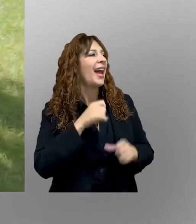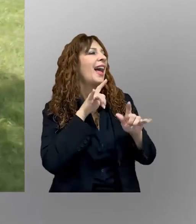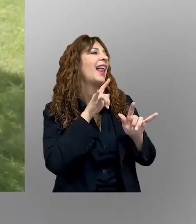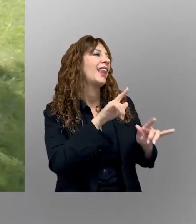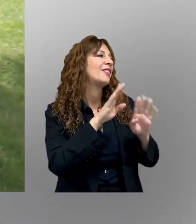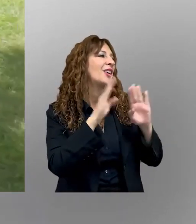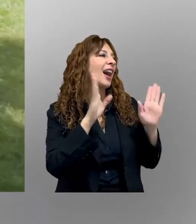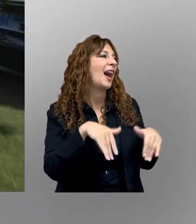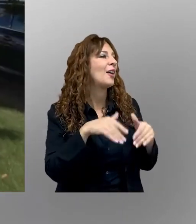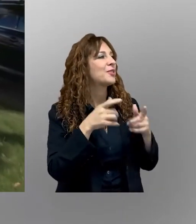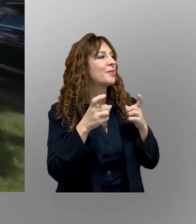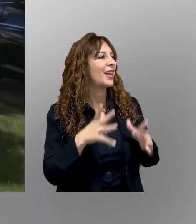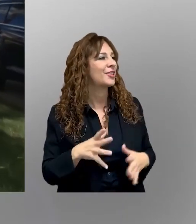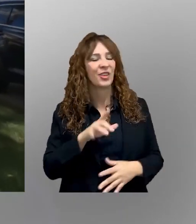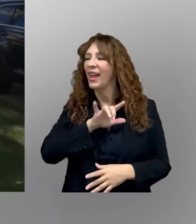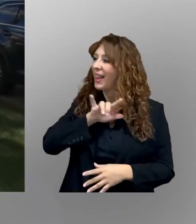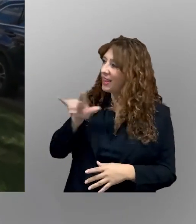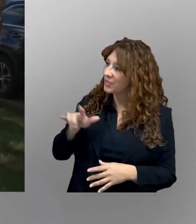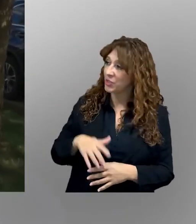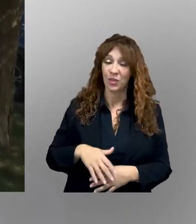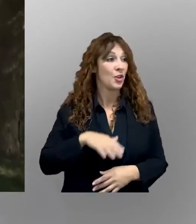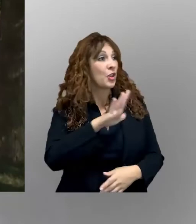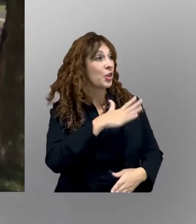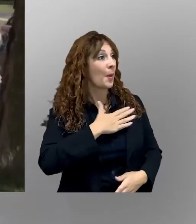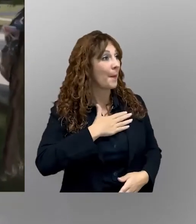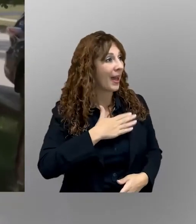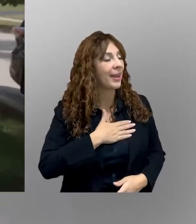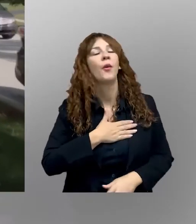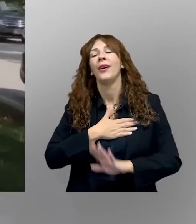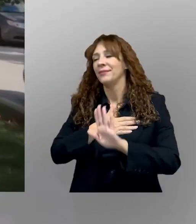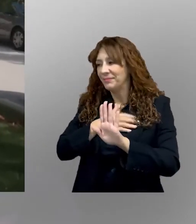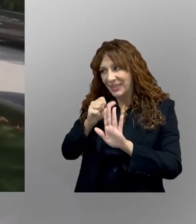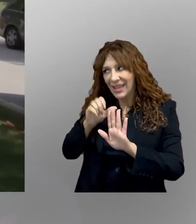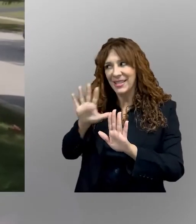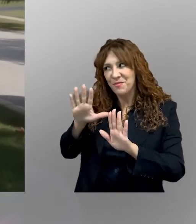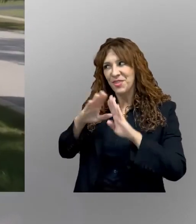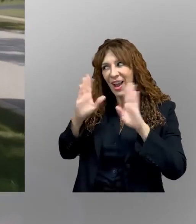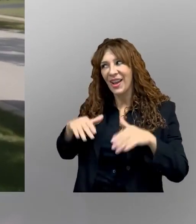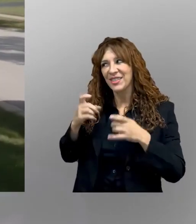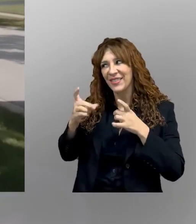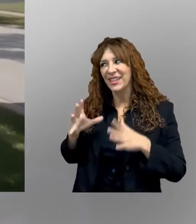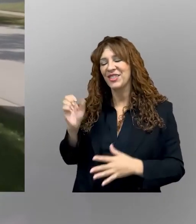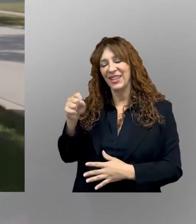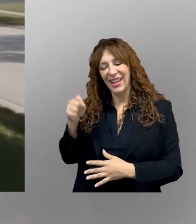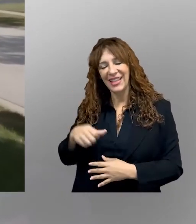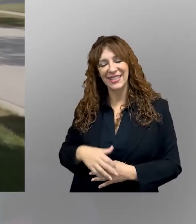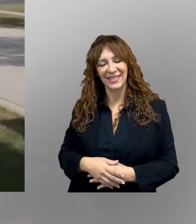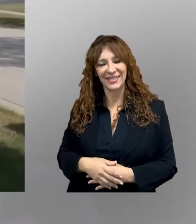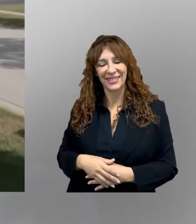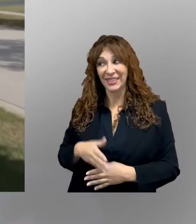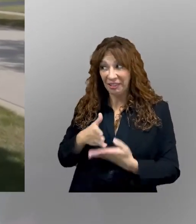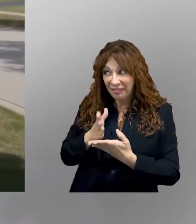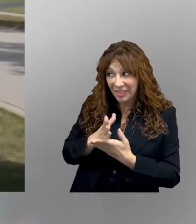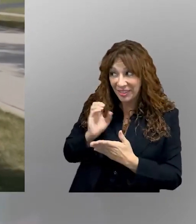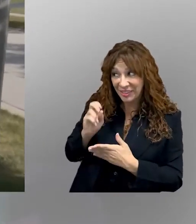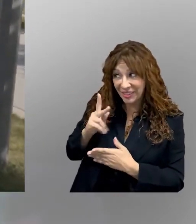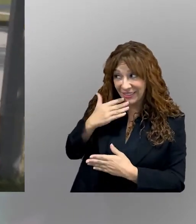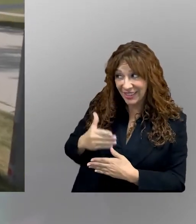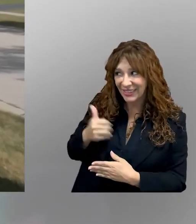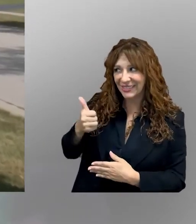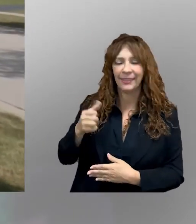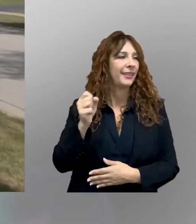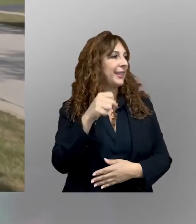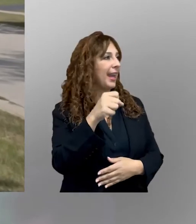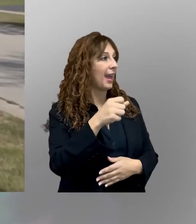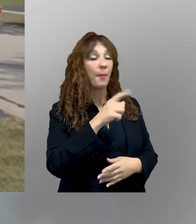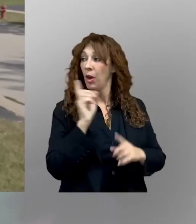I love you too. You're mine. Yes, I am your house manager. Title: Our deepest appreciation to those who helped Stanley and his